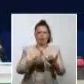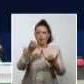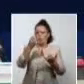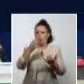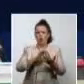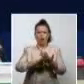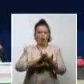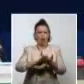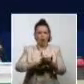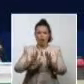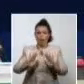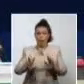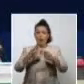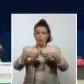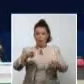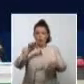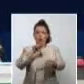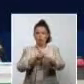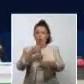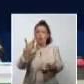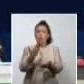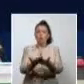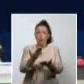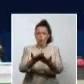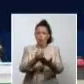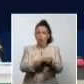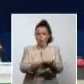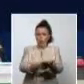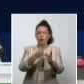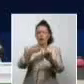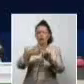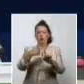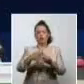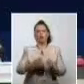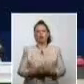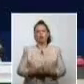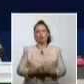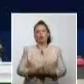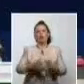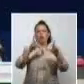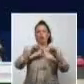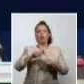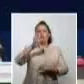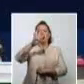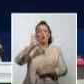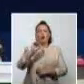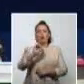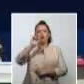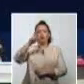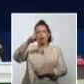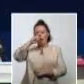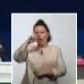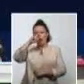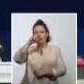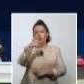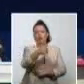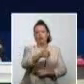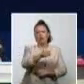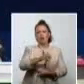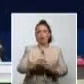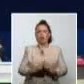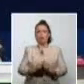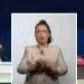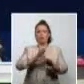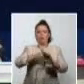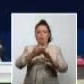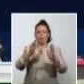The province of Havana has the most cases with 14 cases, that is 70%, and Matanzas